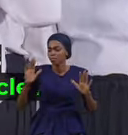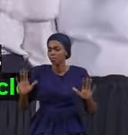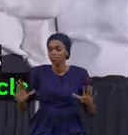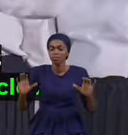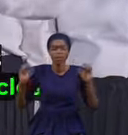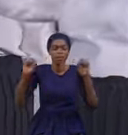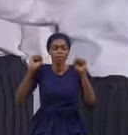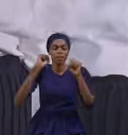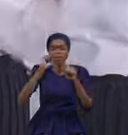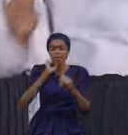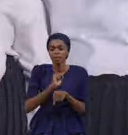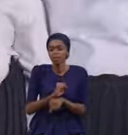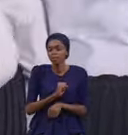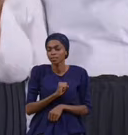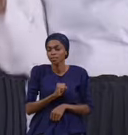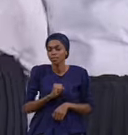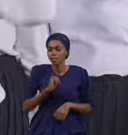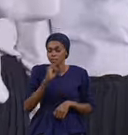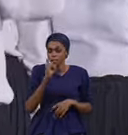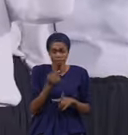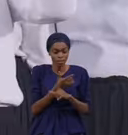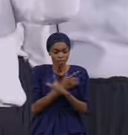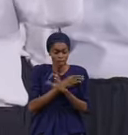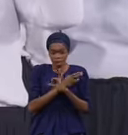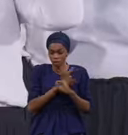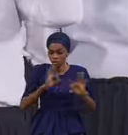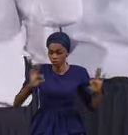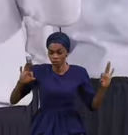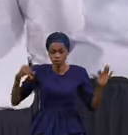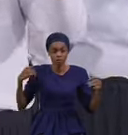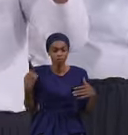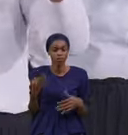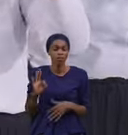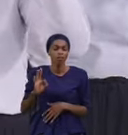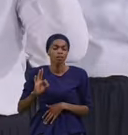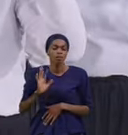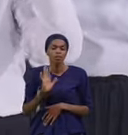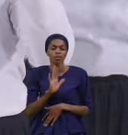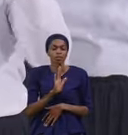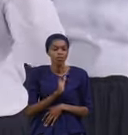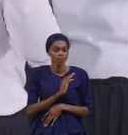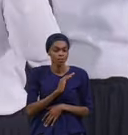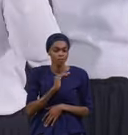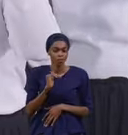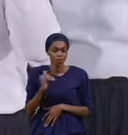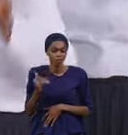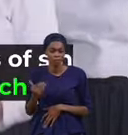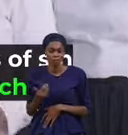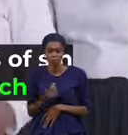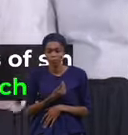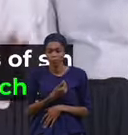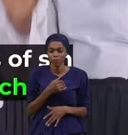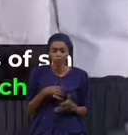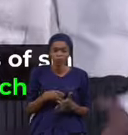all miracles is the liberation of your soul.